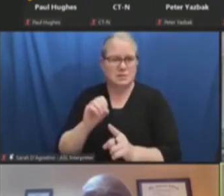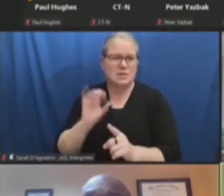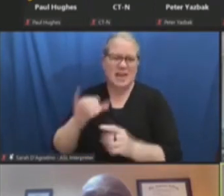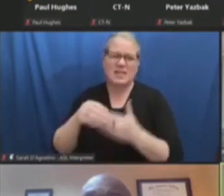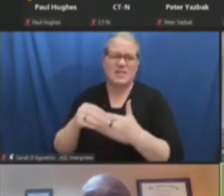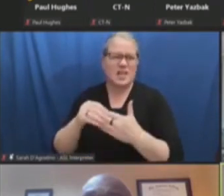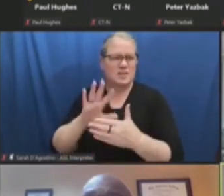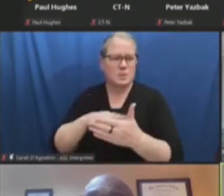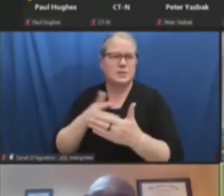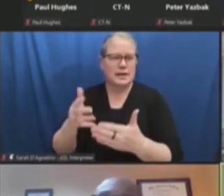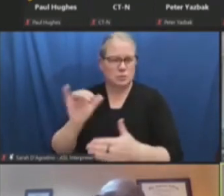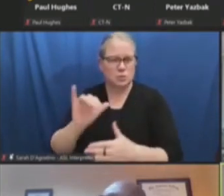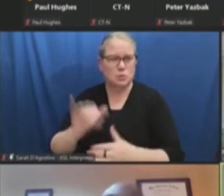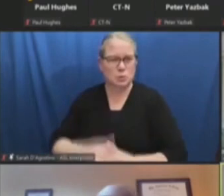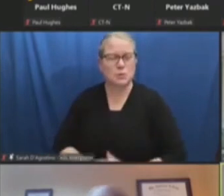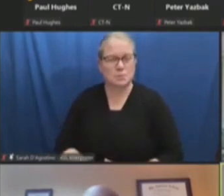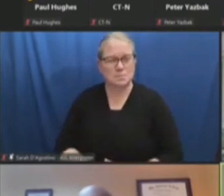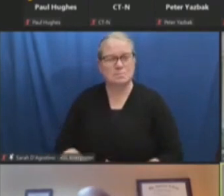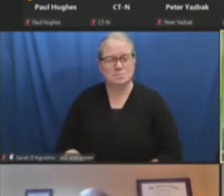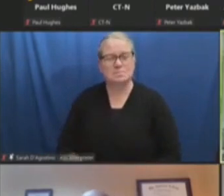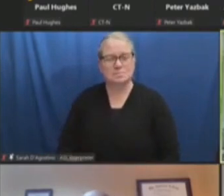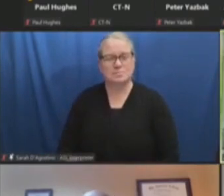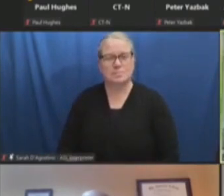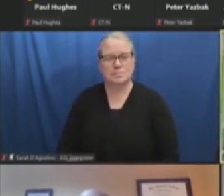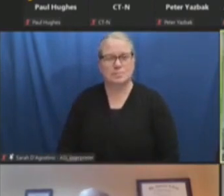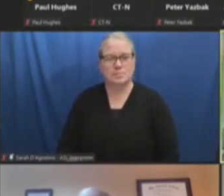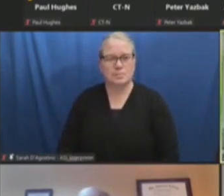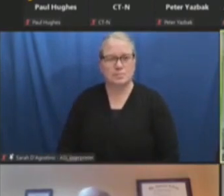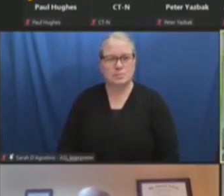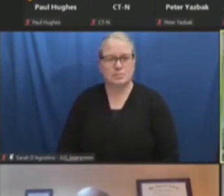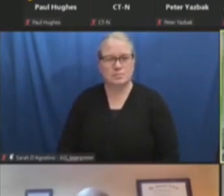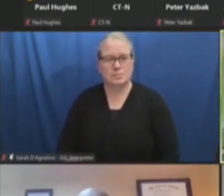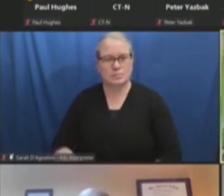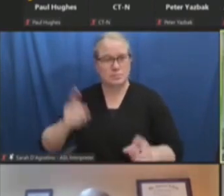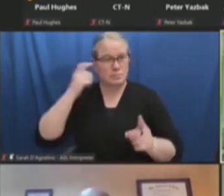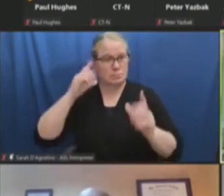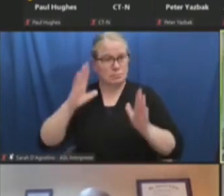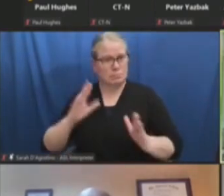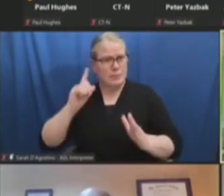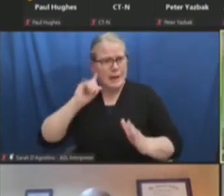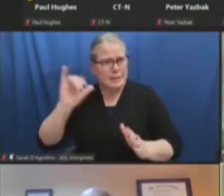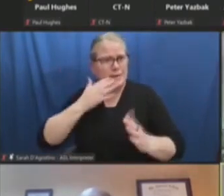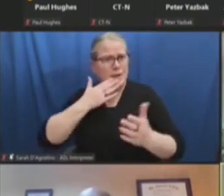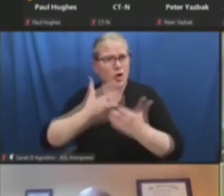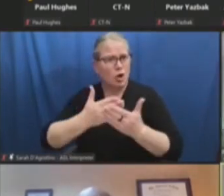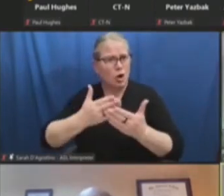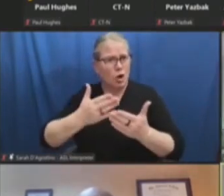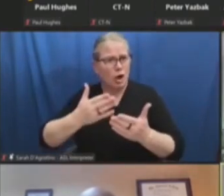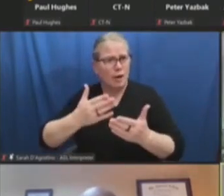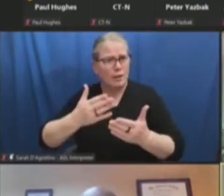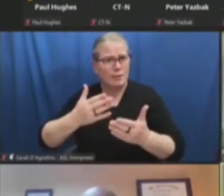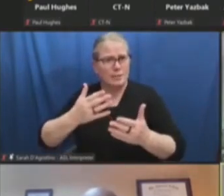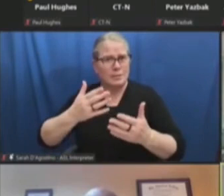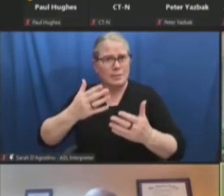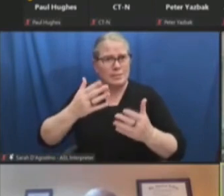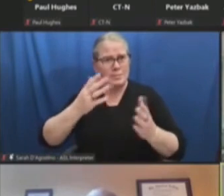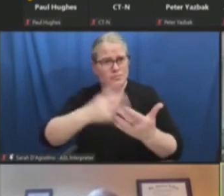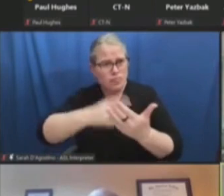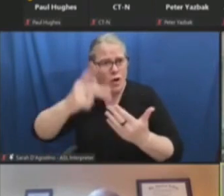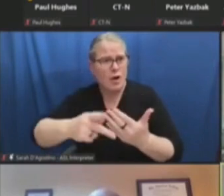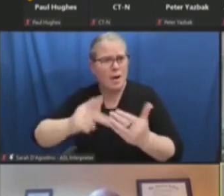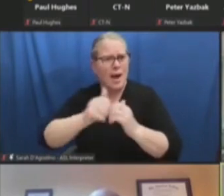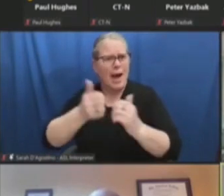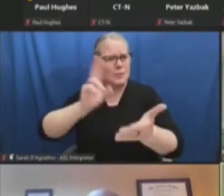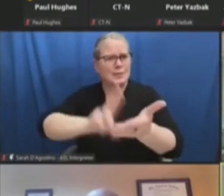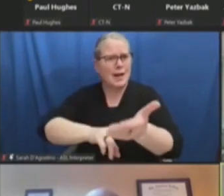for students as well. Hey, Tammy, this sounds like a good deal. How do I sign up? So the